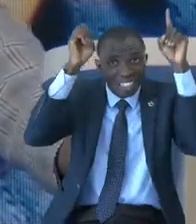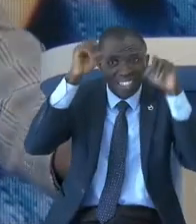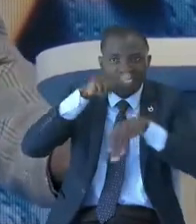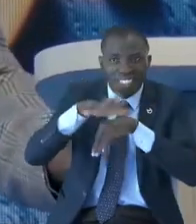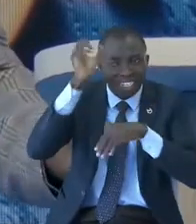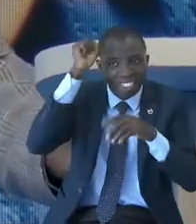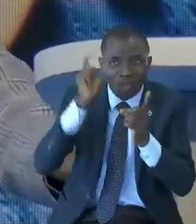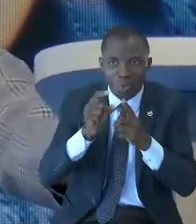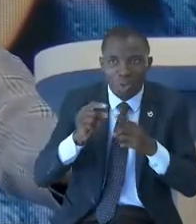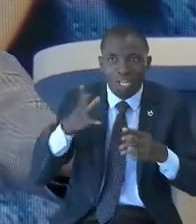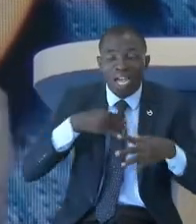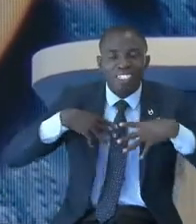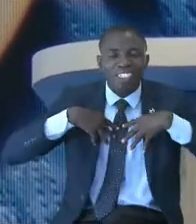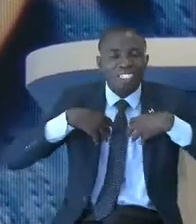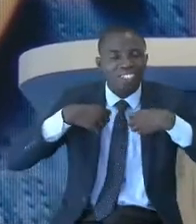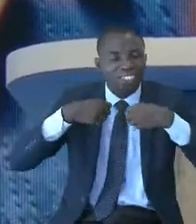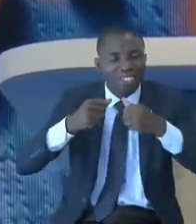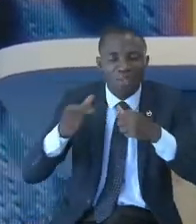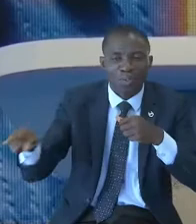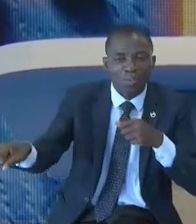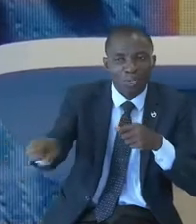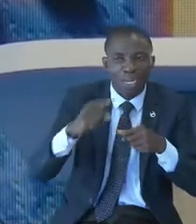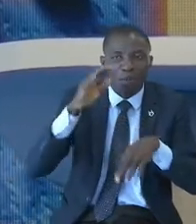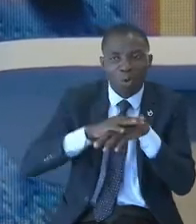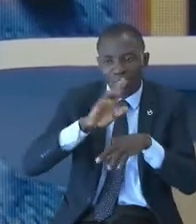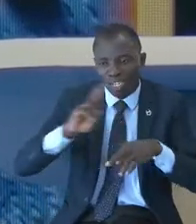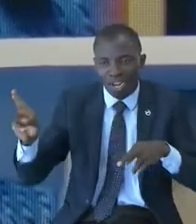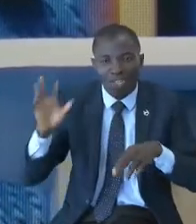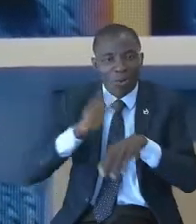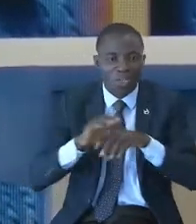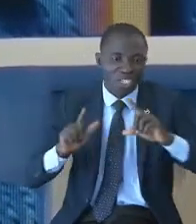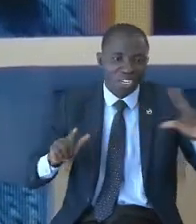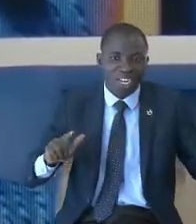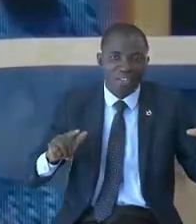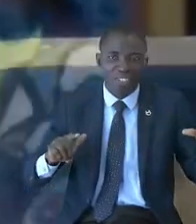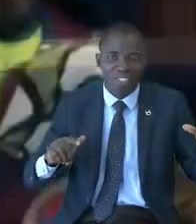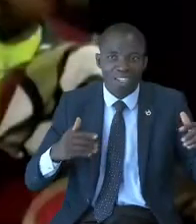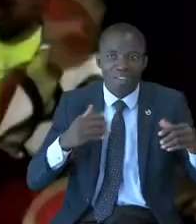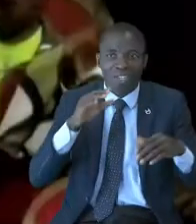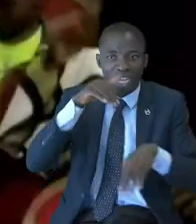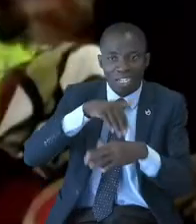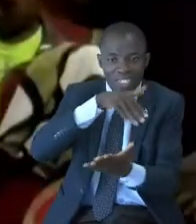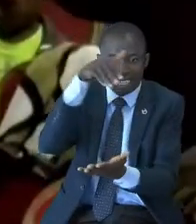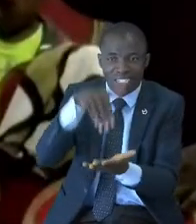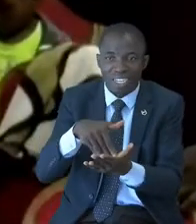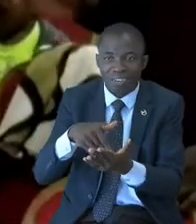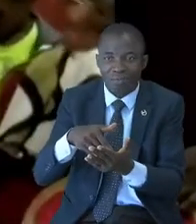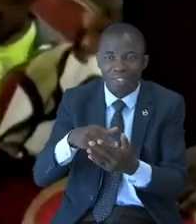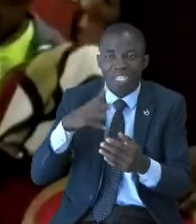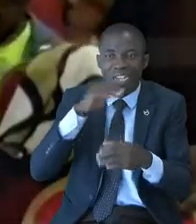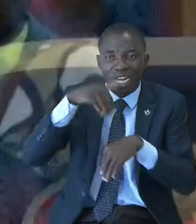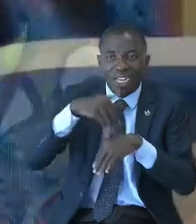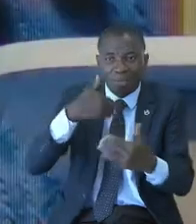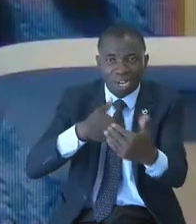and healed them on the right, the left, at the center, at the